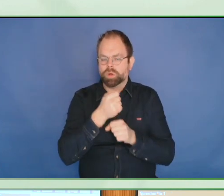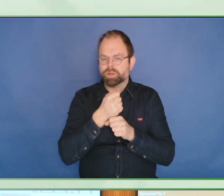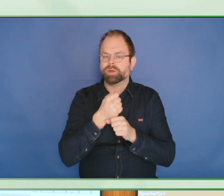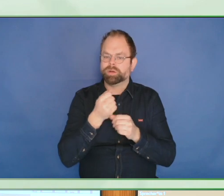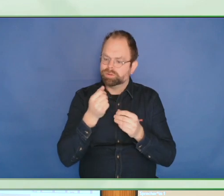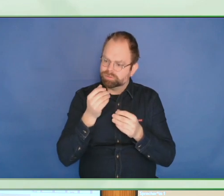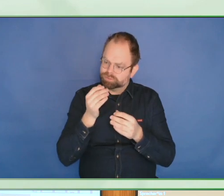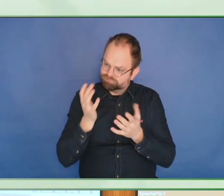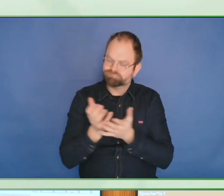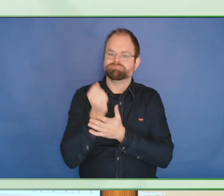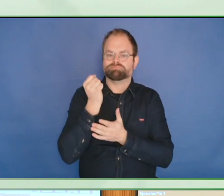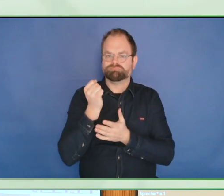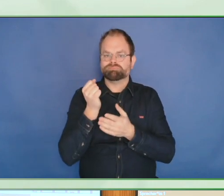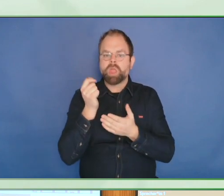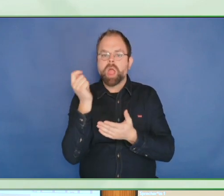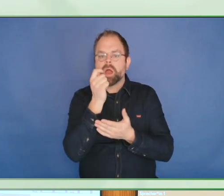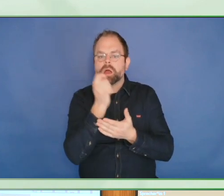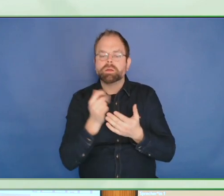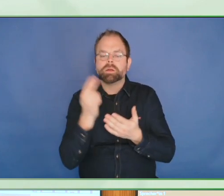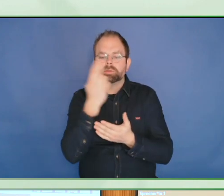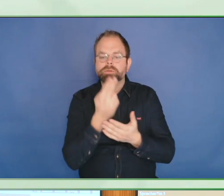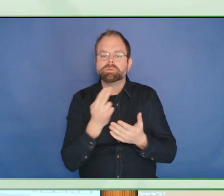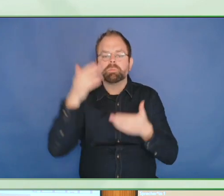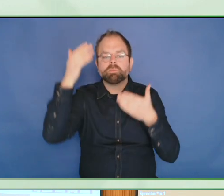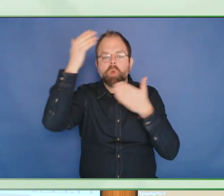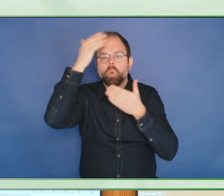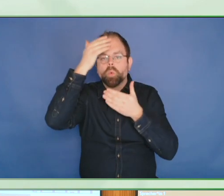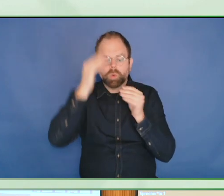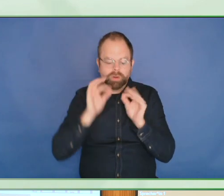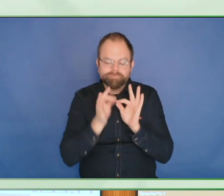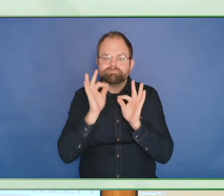of women with disabilities.